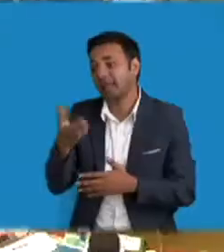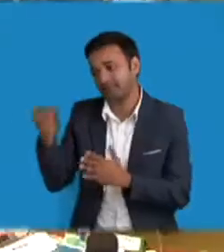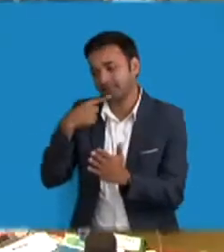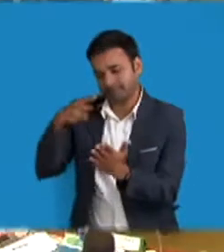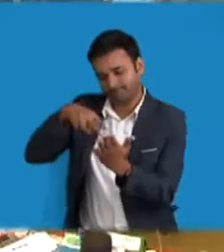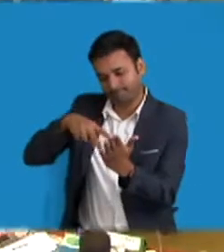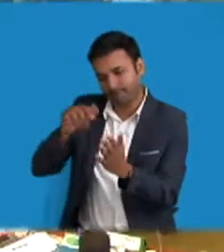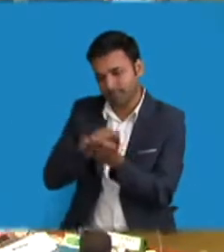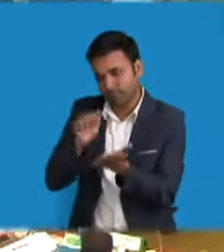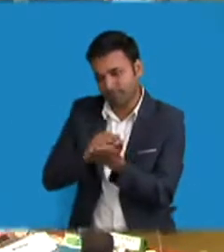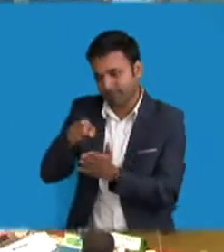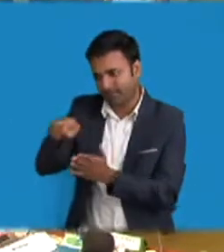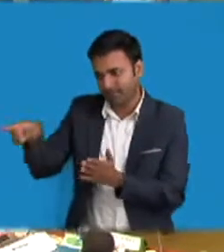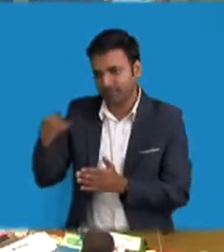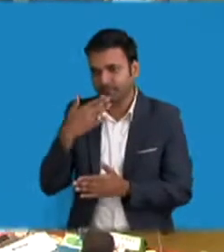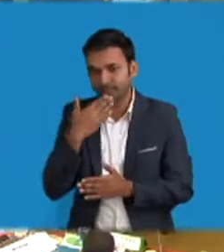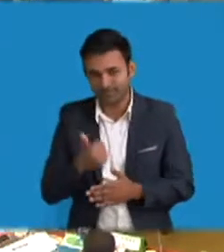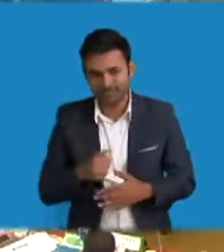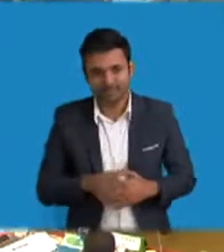Honourable